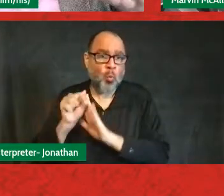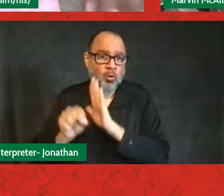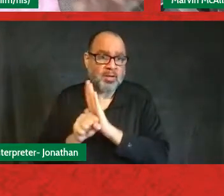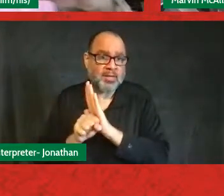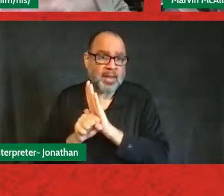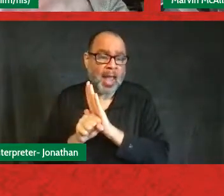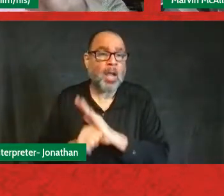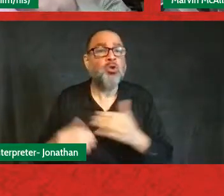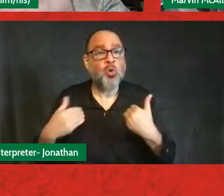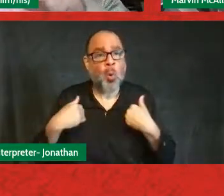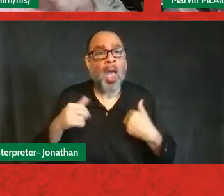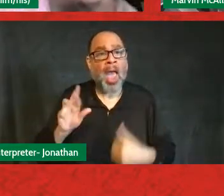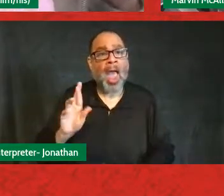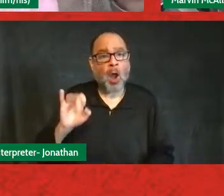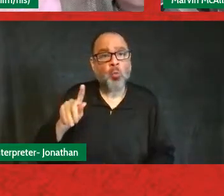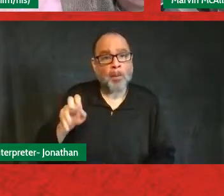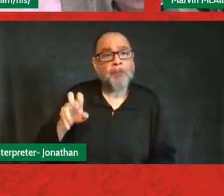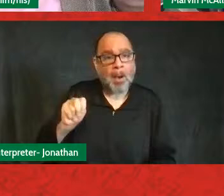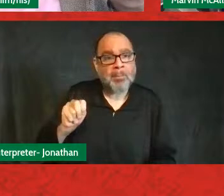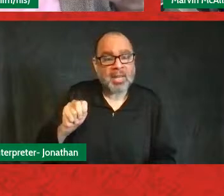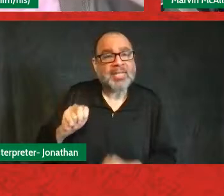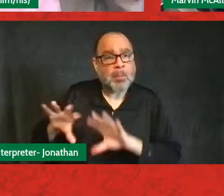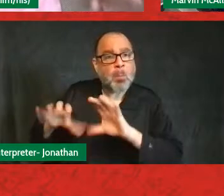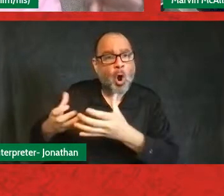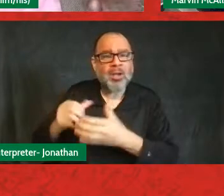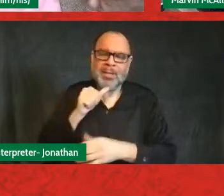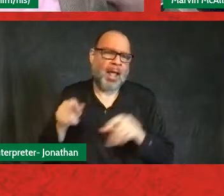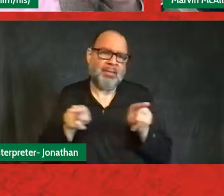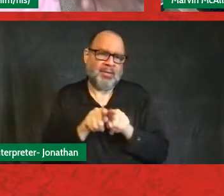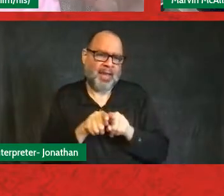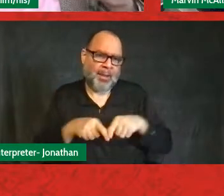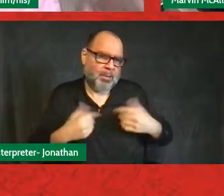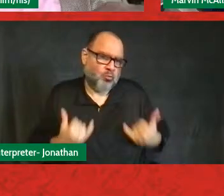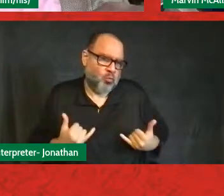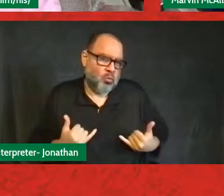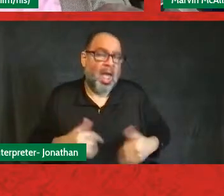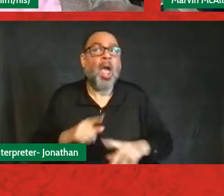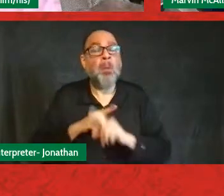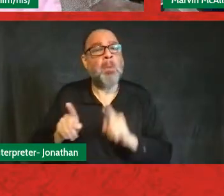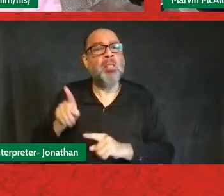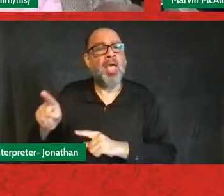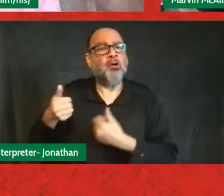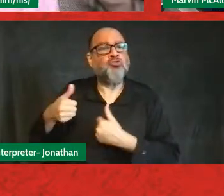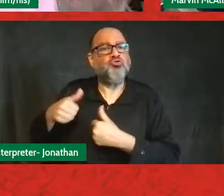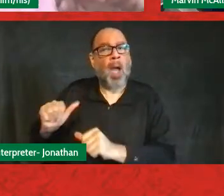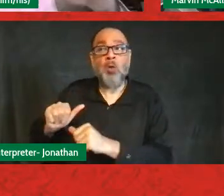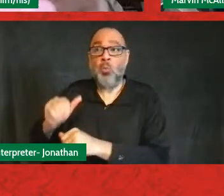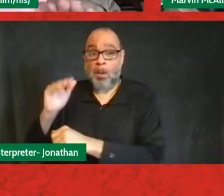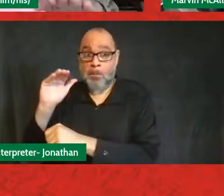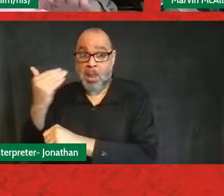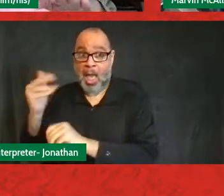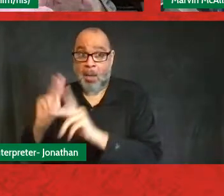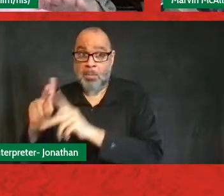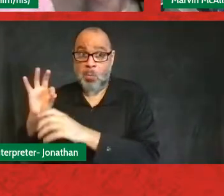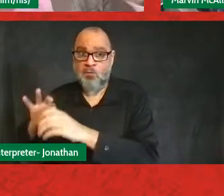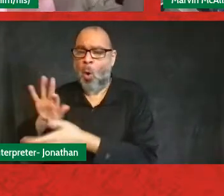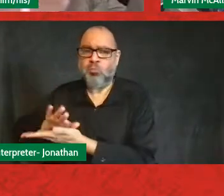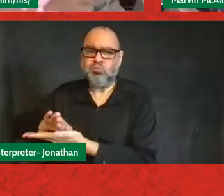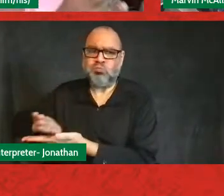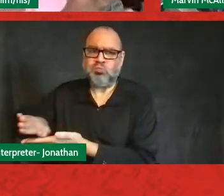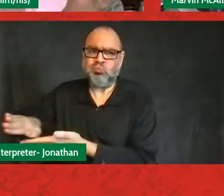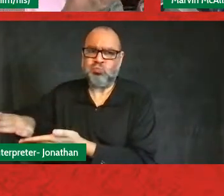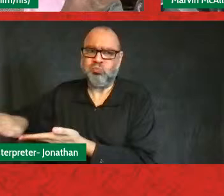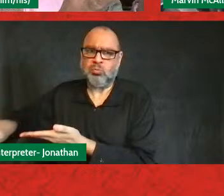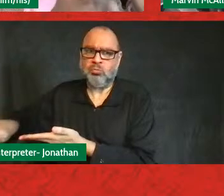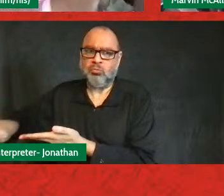Republican Party, not as the same as the one today, but the Republican Party is suppressing the Black vote. In 2021, and they're doing